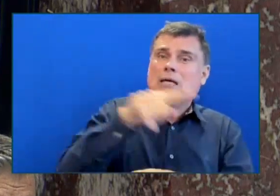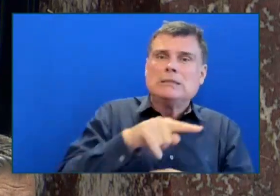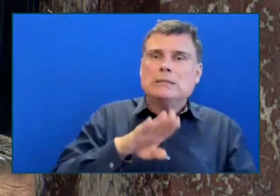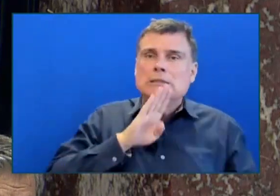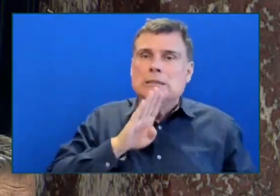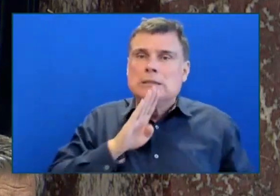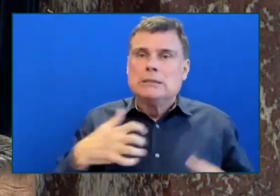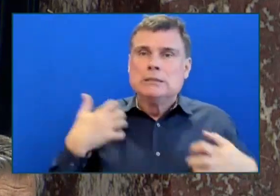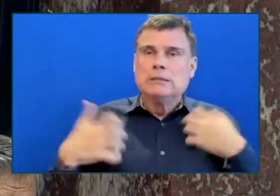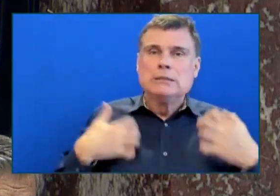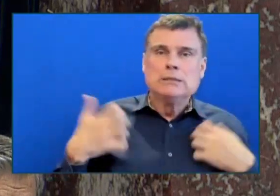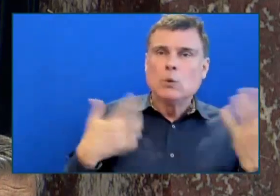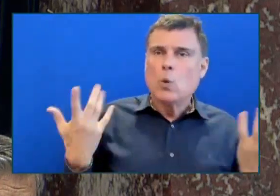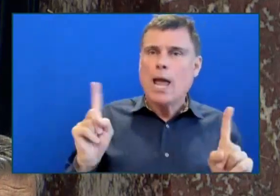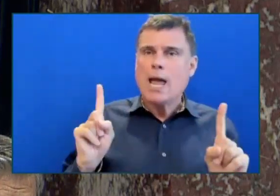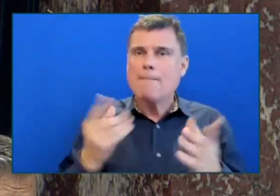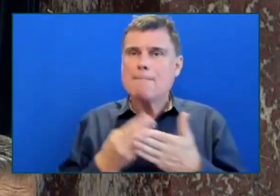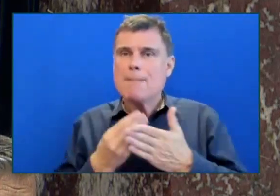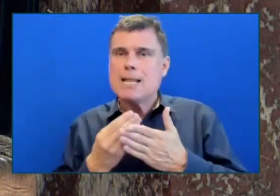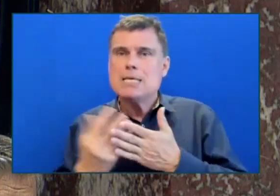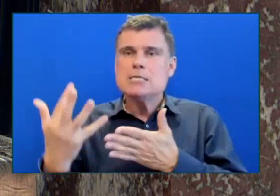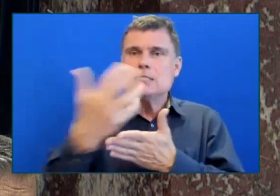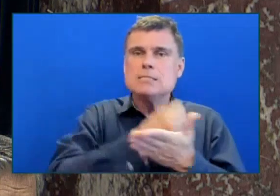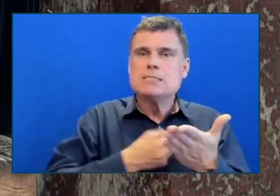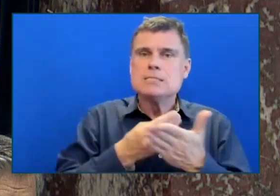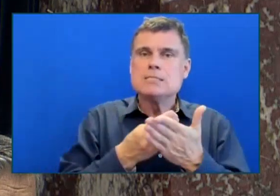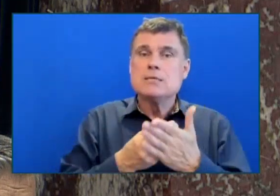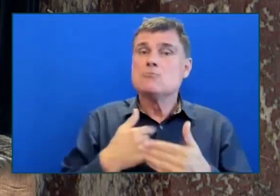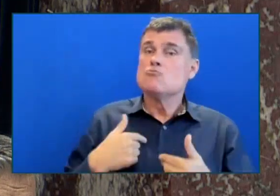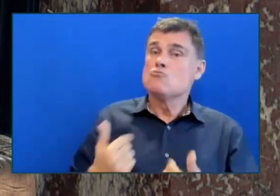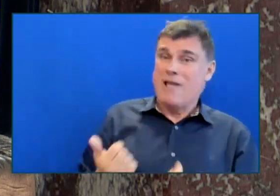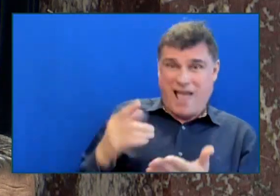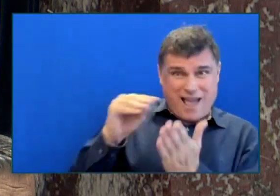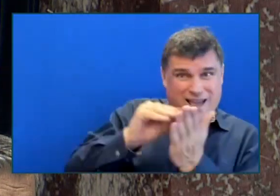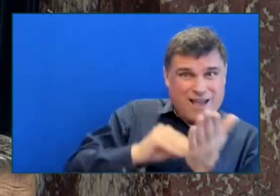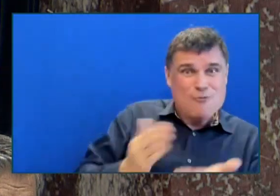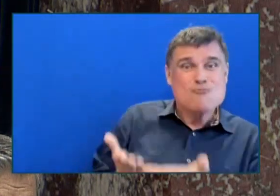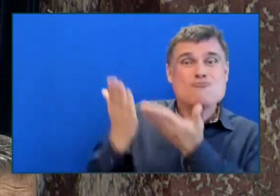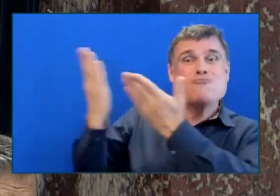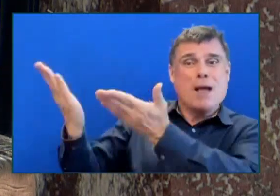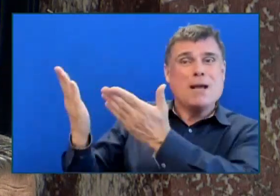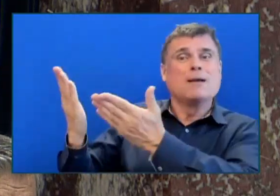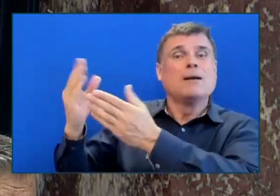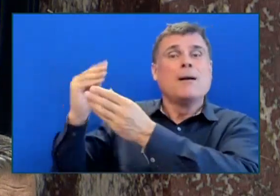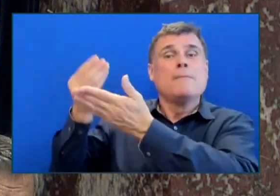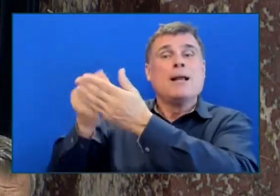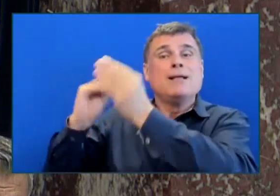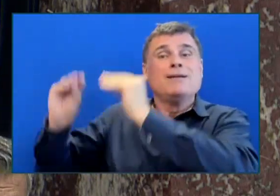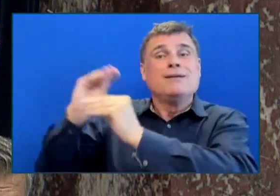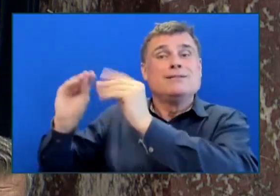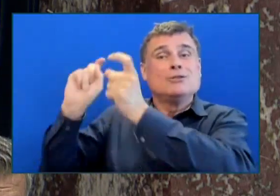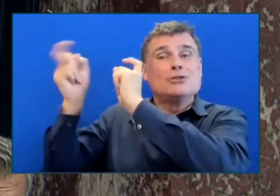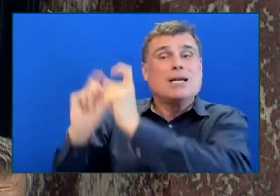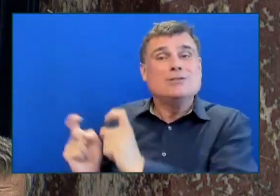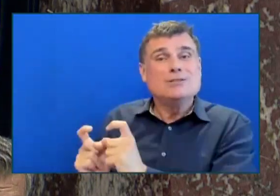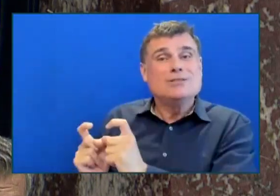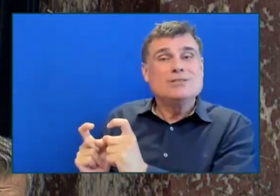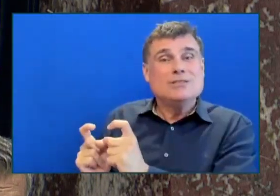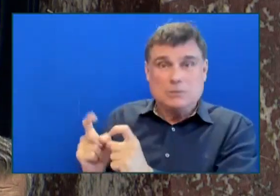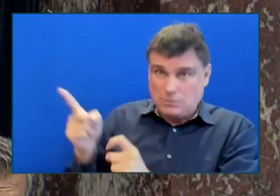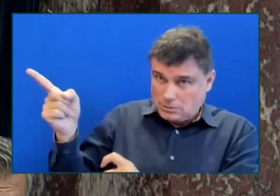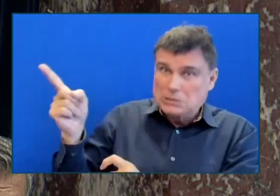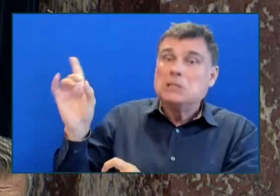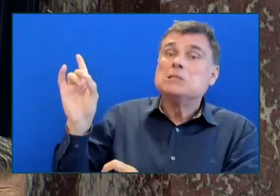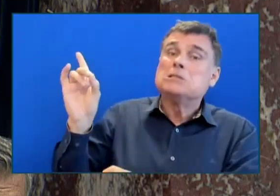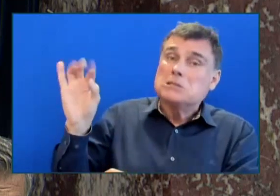to the funding model. In the first couple of years, there was a flurry of activity, but in the last couple of years, Mr. Speaker, there's been silence. Nothing in the